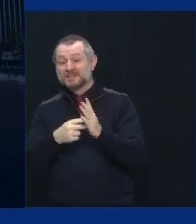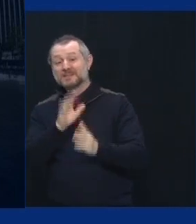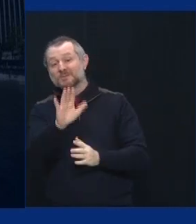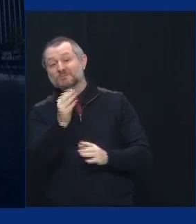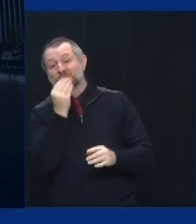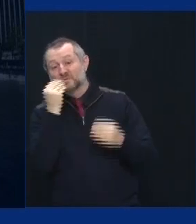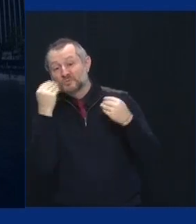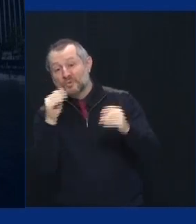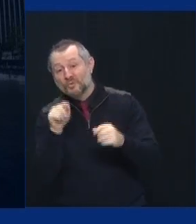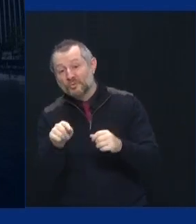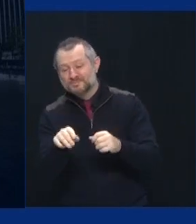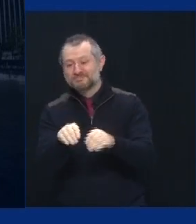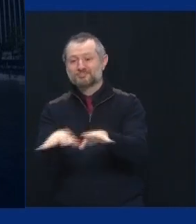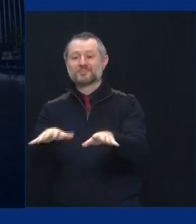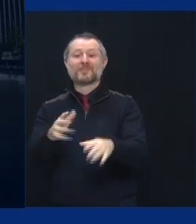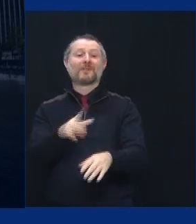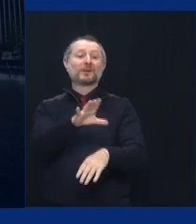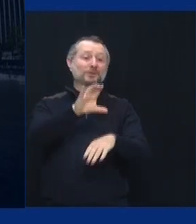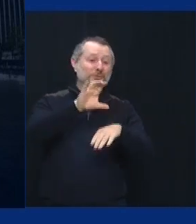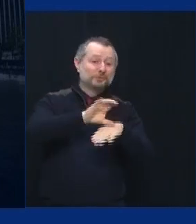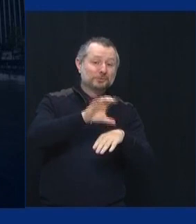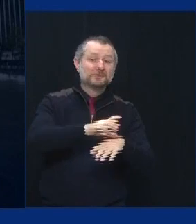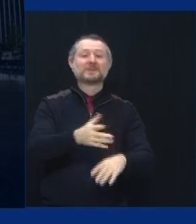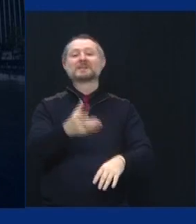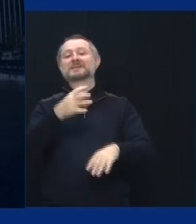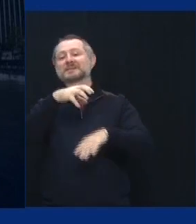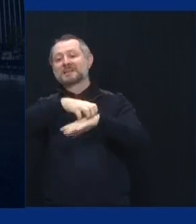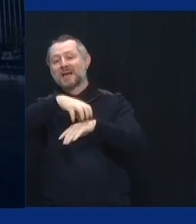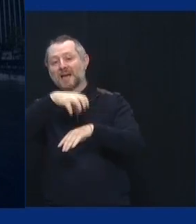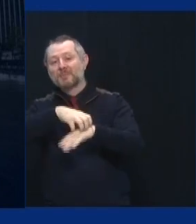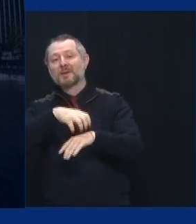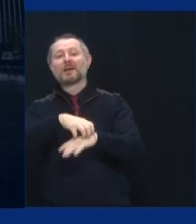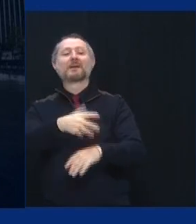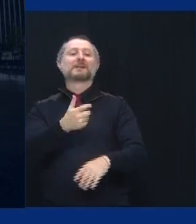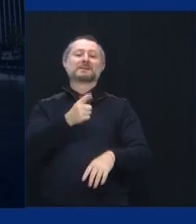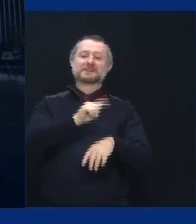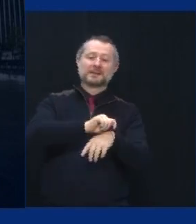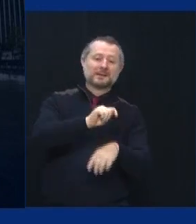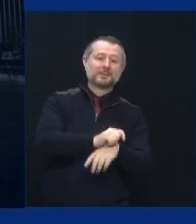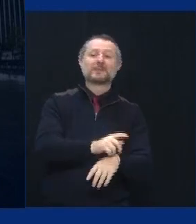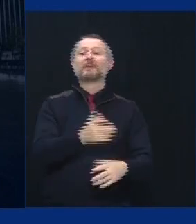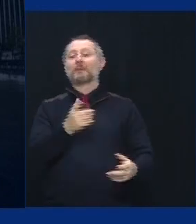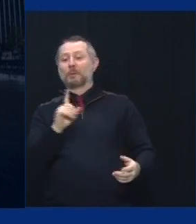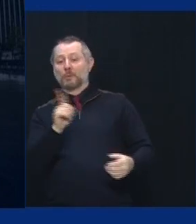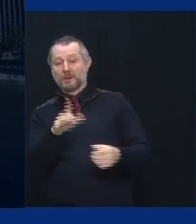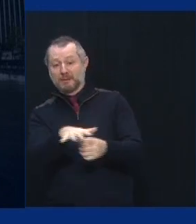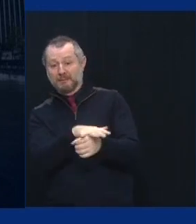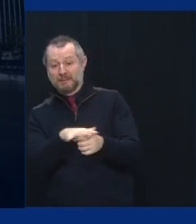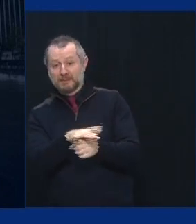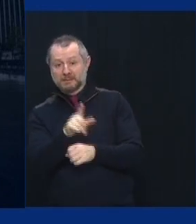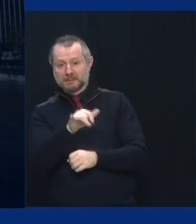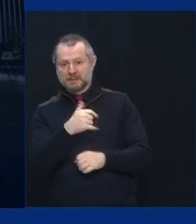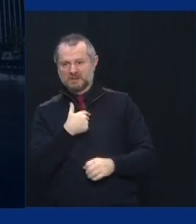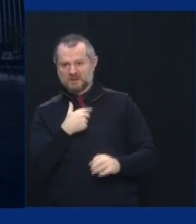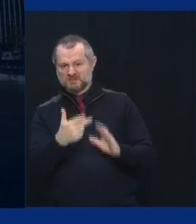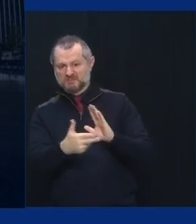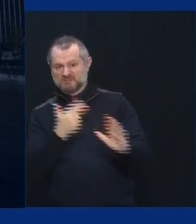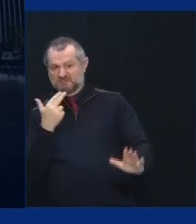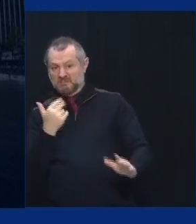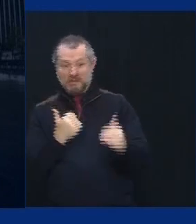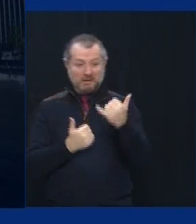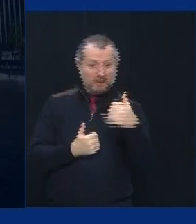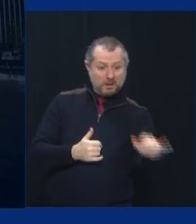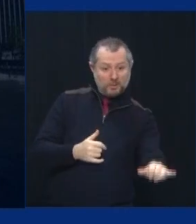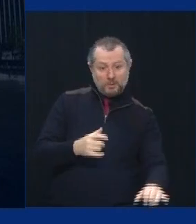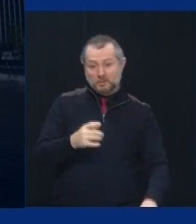It's your church. It's your temple. It's your mosque. It's your block. And you can make a difference